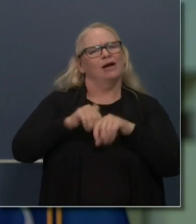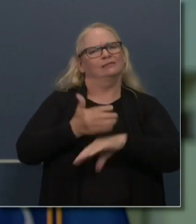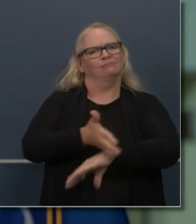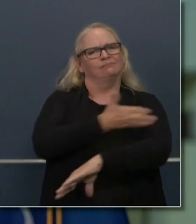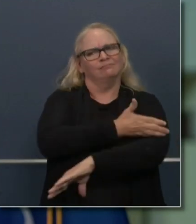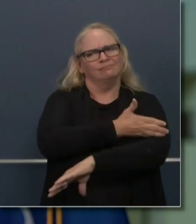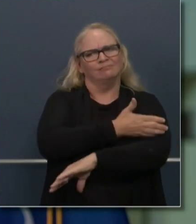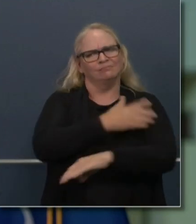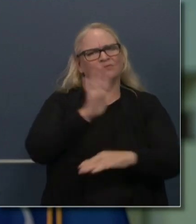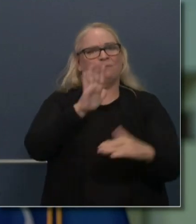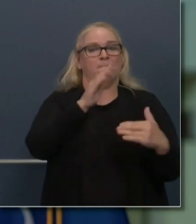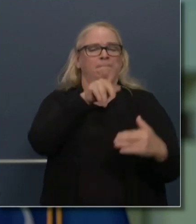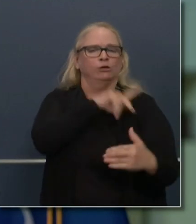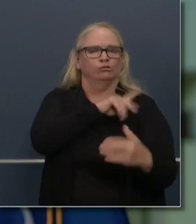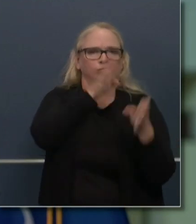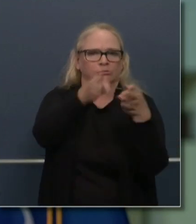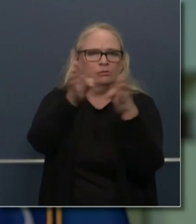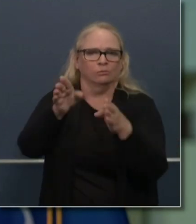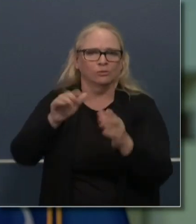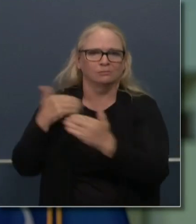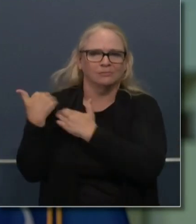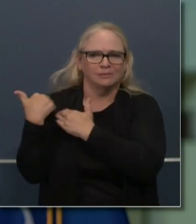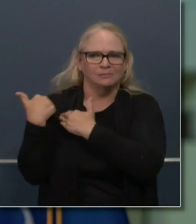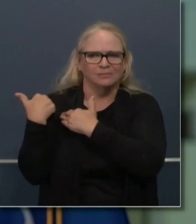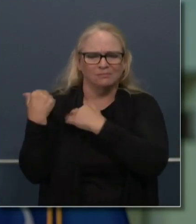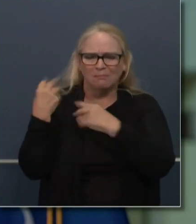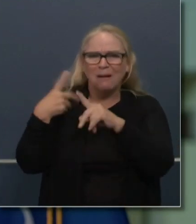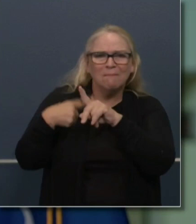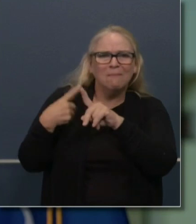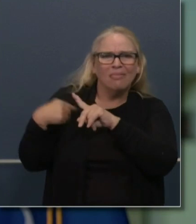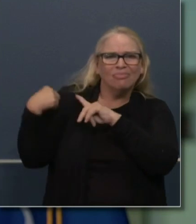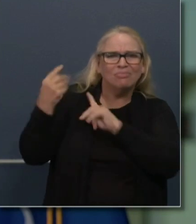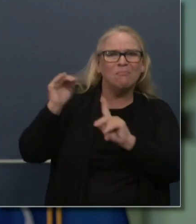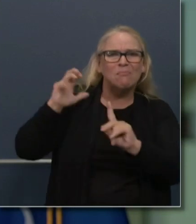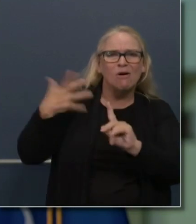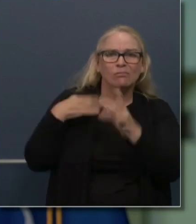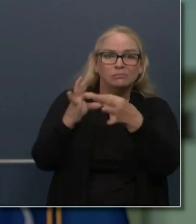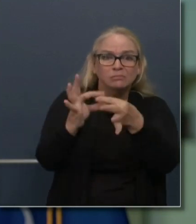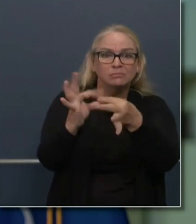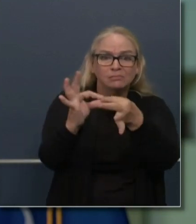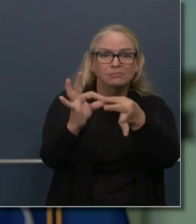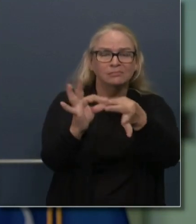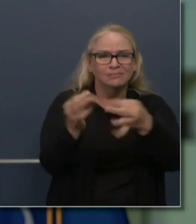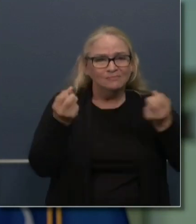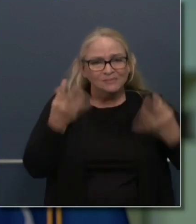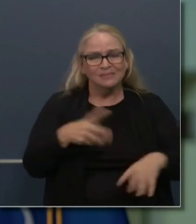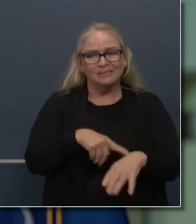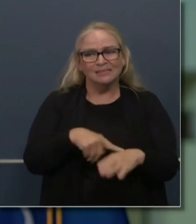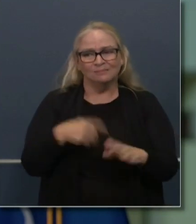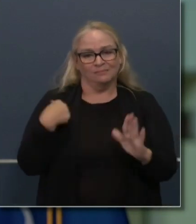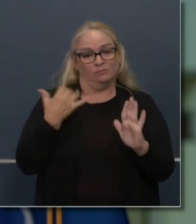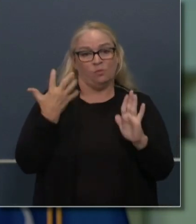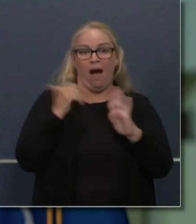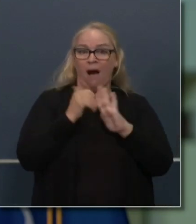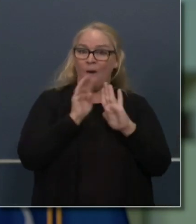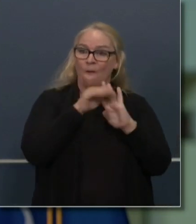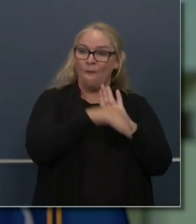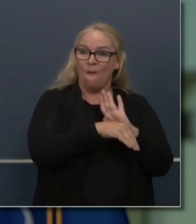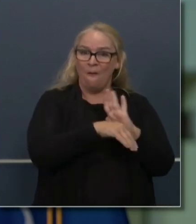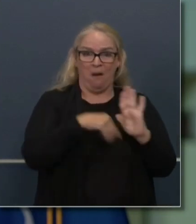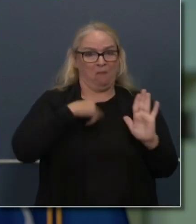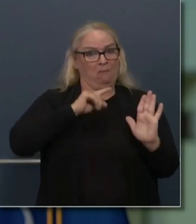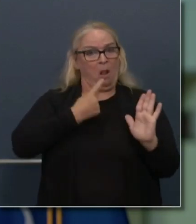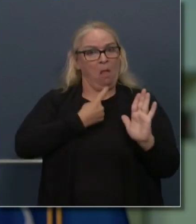they have for many, many months. The reason we bent that curve had nothing to do with the state of California. It was a state of mind that was